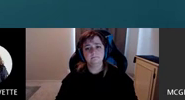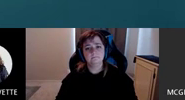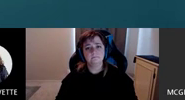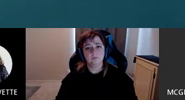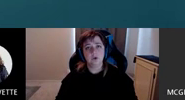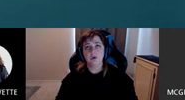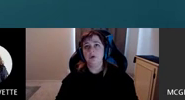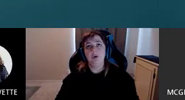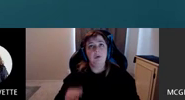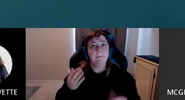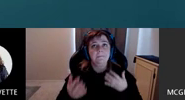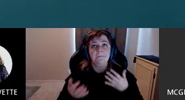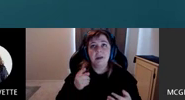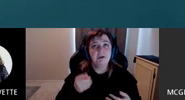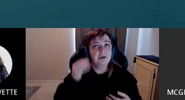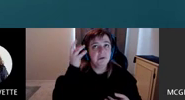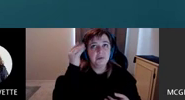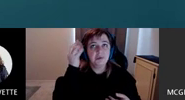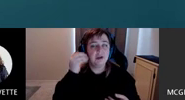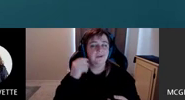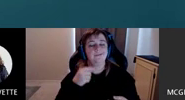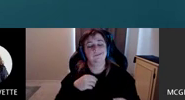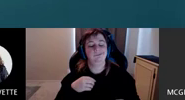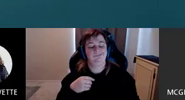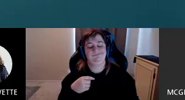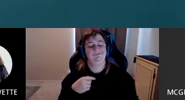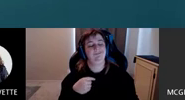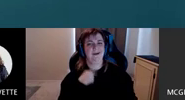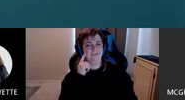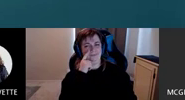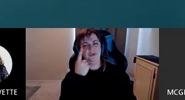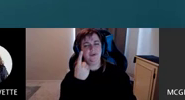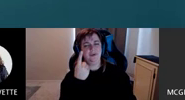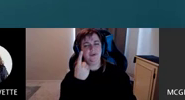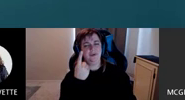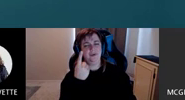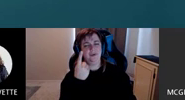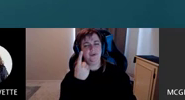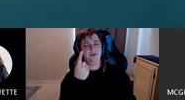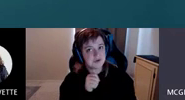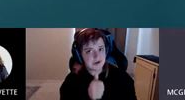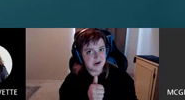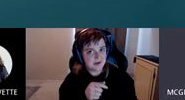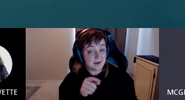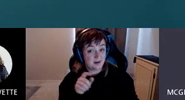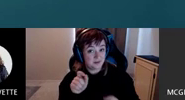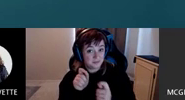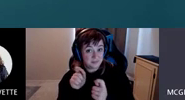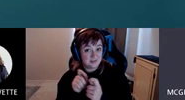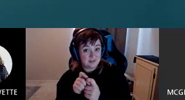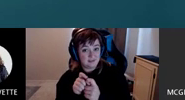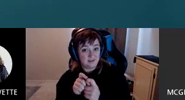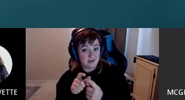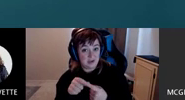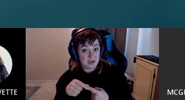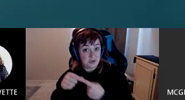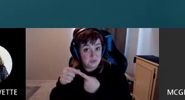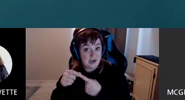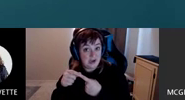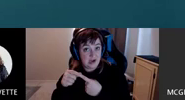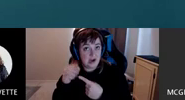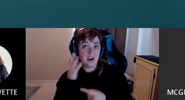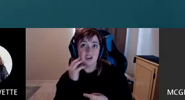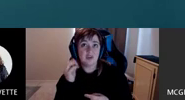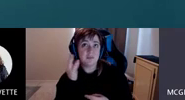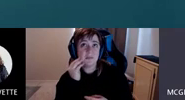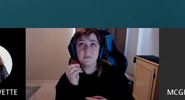you're the blandest person in the world and you're not. You know, you have unique experiences that make up who you are,